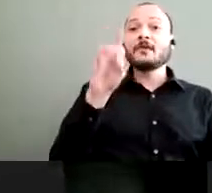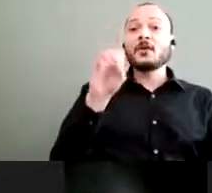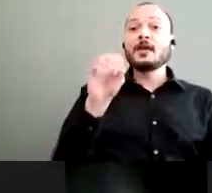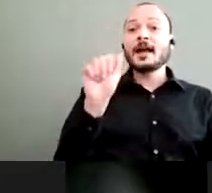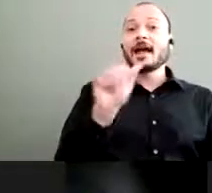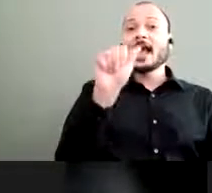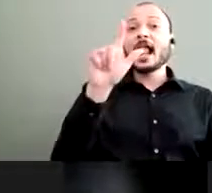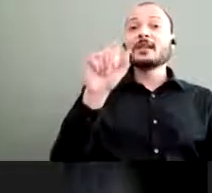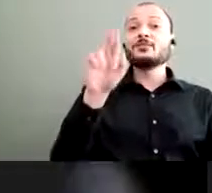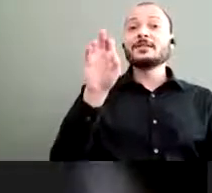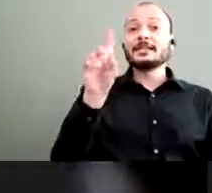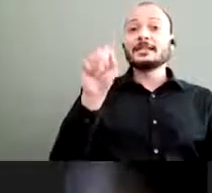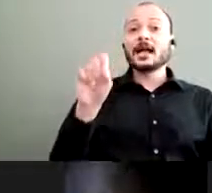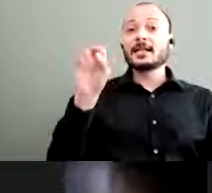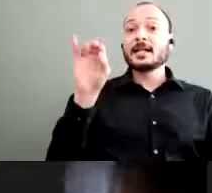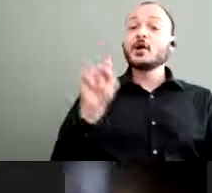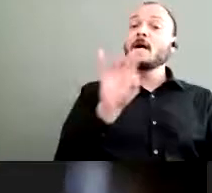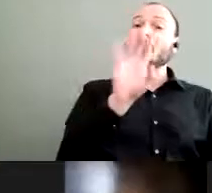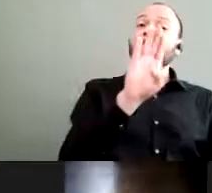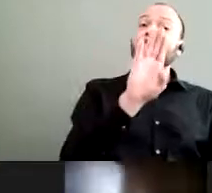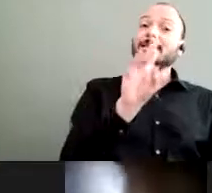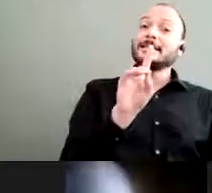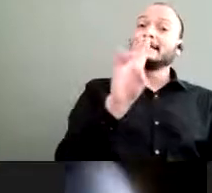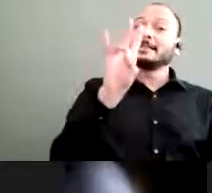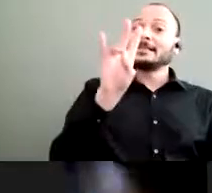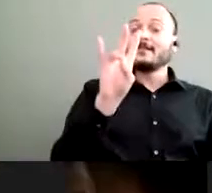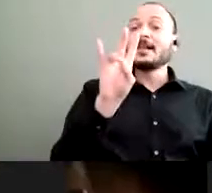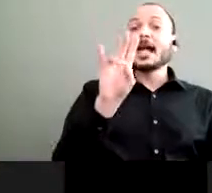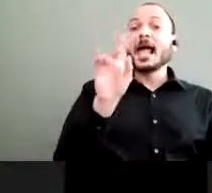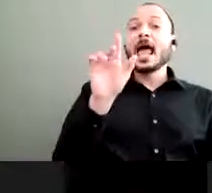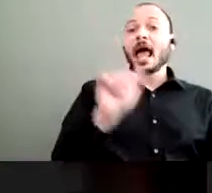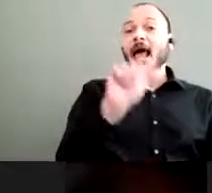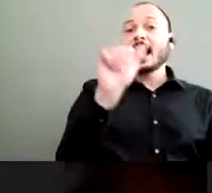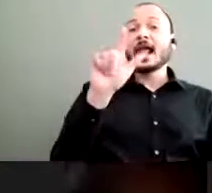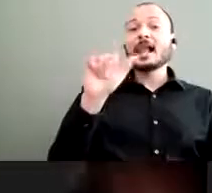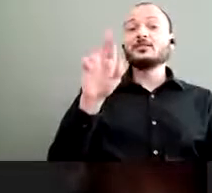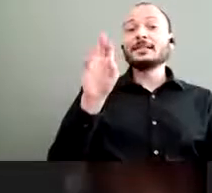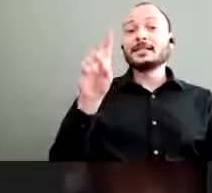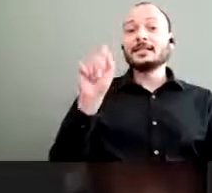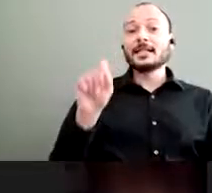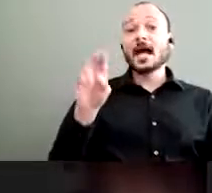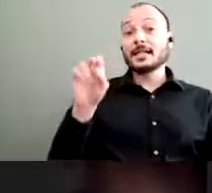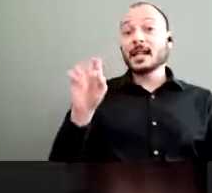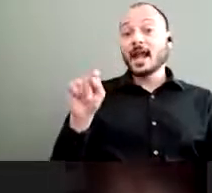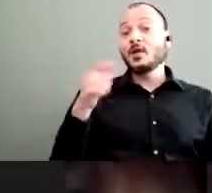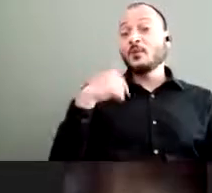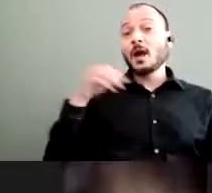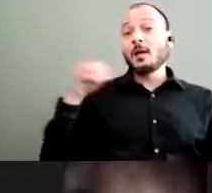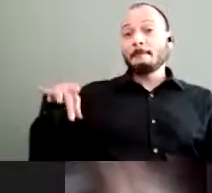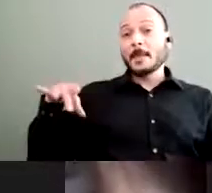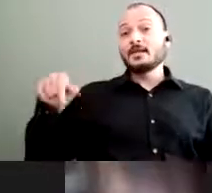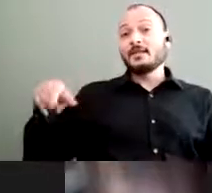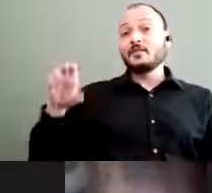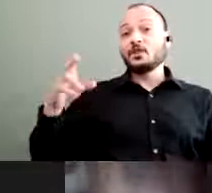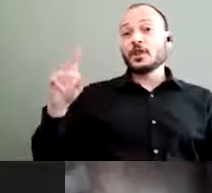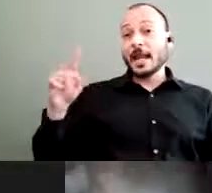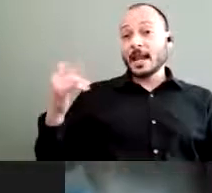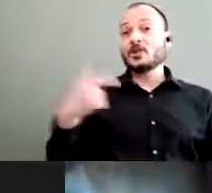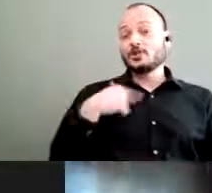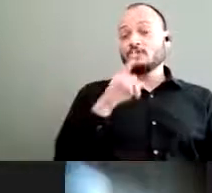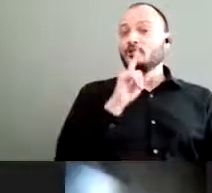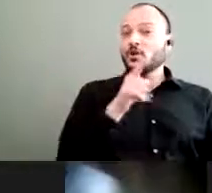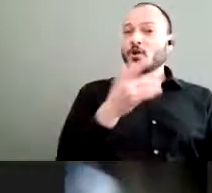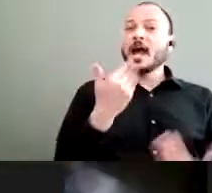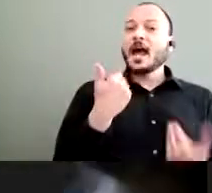bd4info@lausd.net or bd7@lausd.net. And we'll put these in the chat right now, and we can ensure that you'll get a response from one of